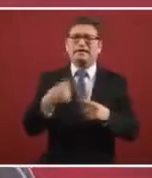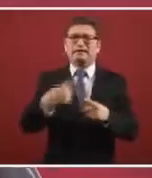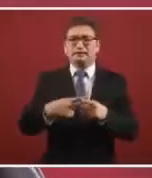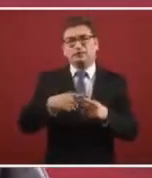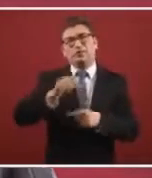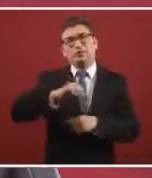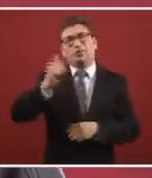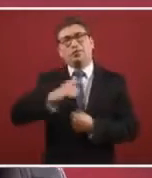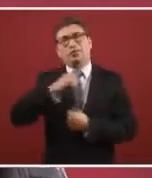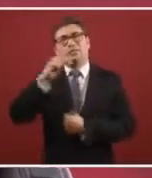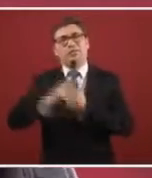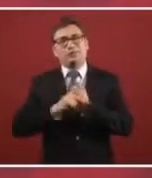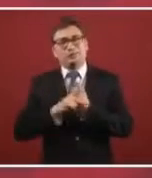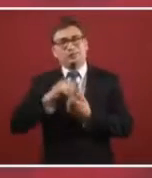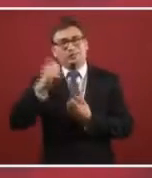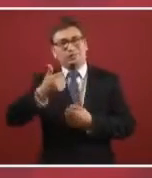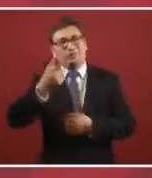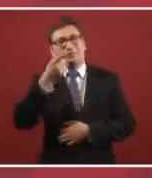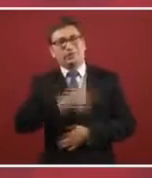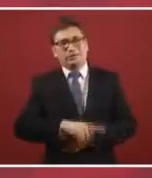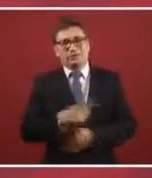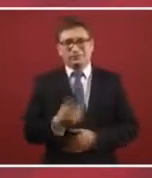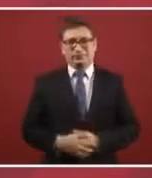countries desde from